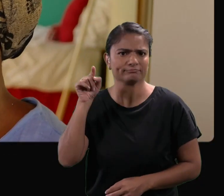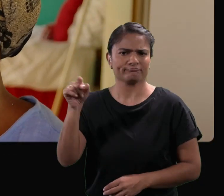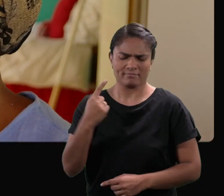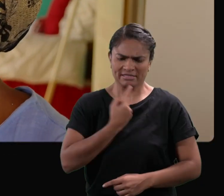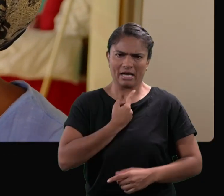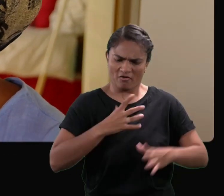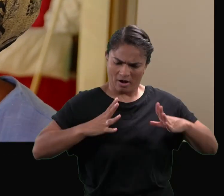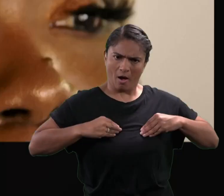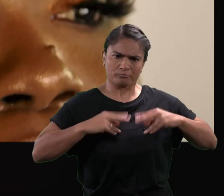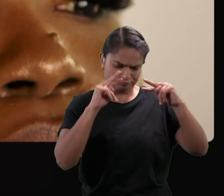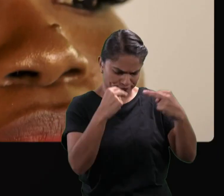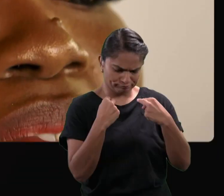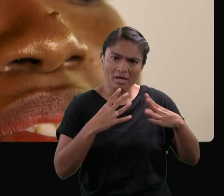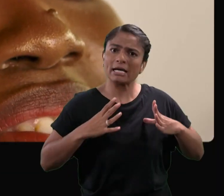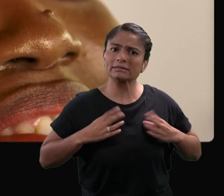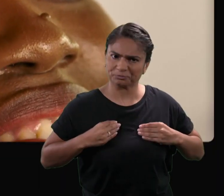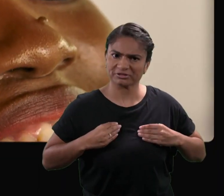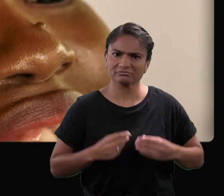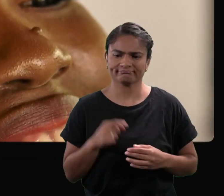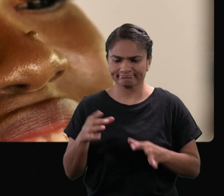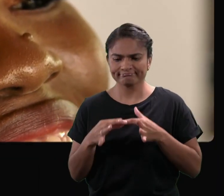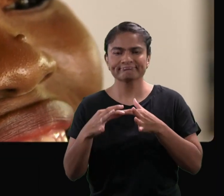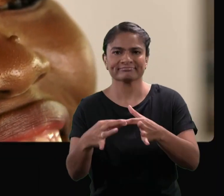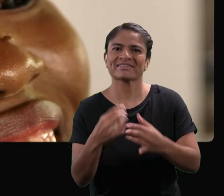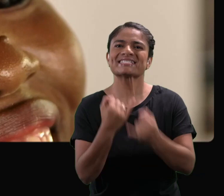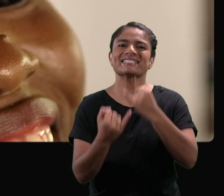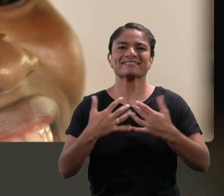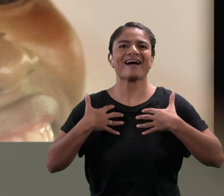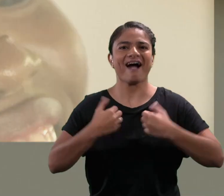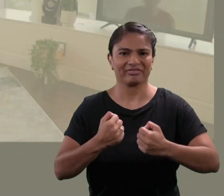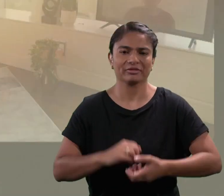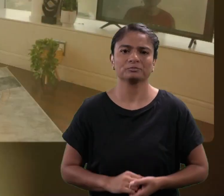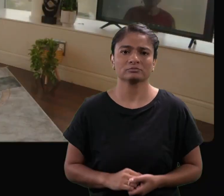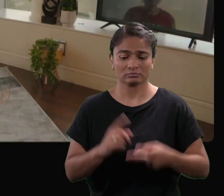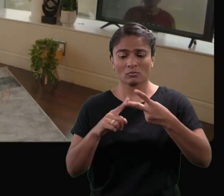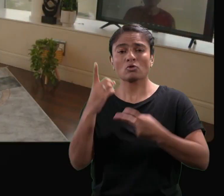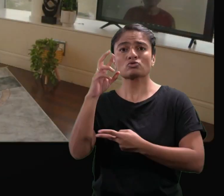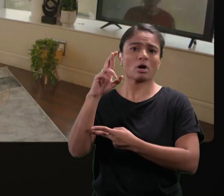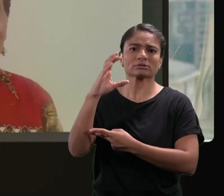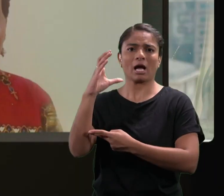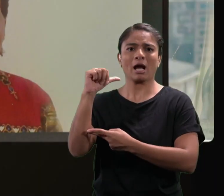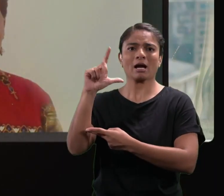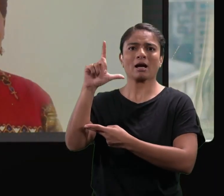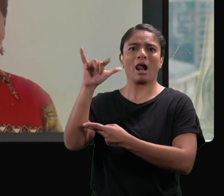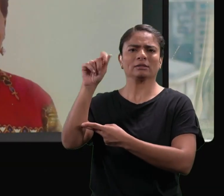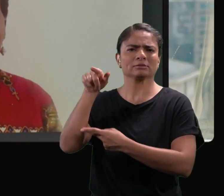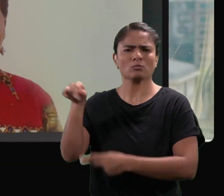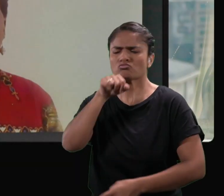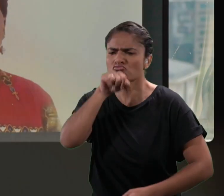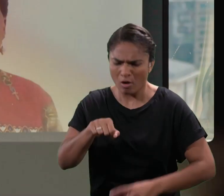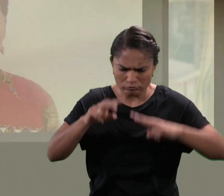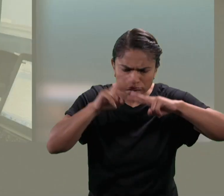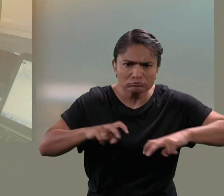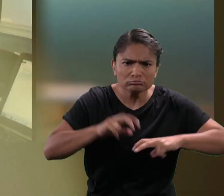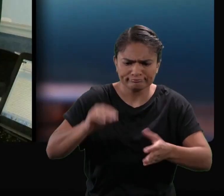Peters about self-love and acceptance that leads to sexual health and holistic living. We meet Dr. Callista Kahonde, a